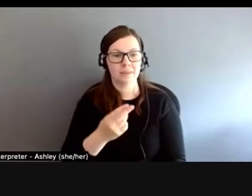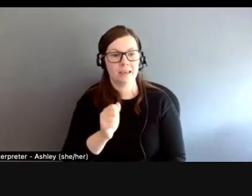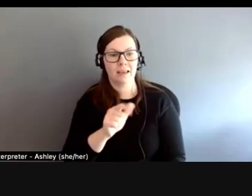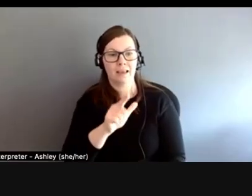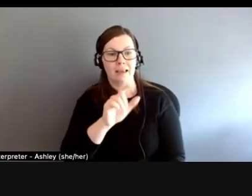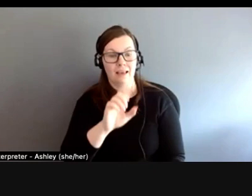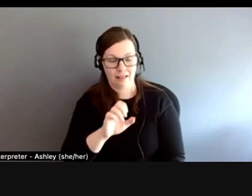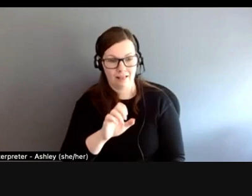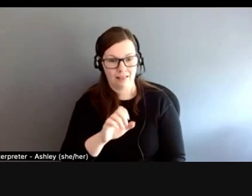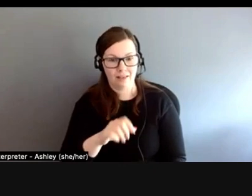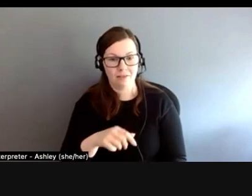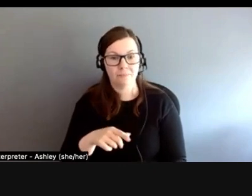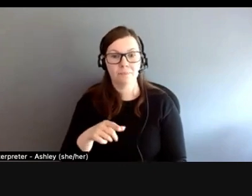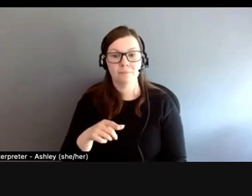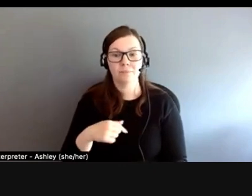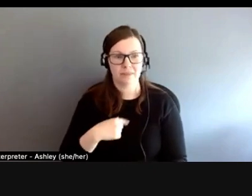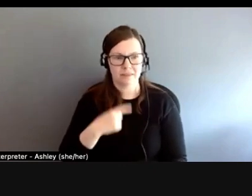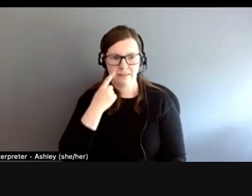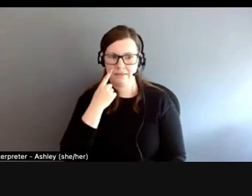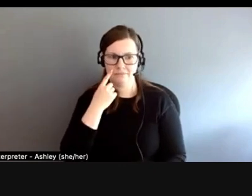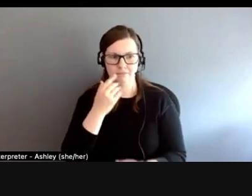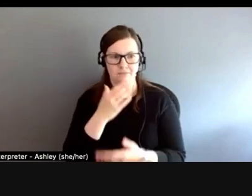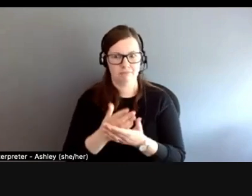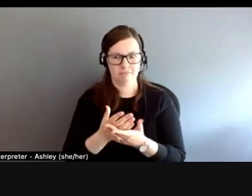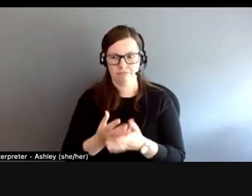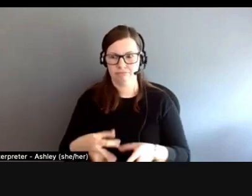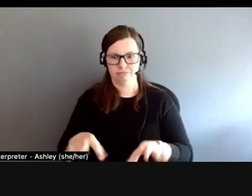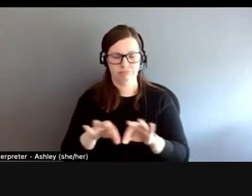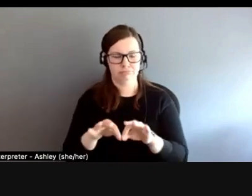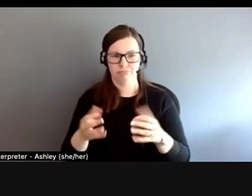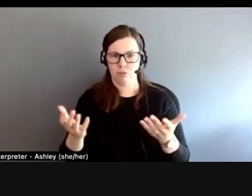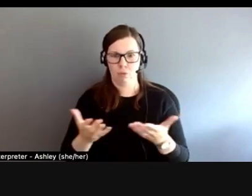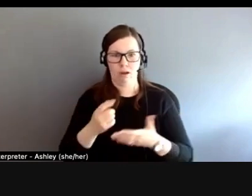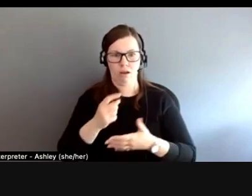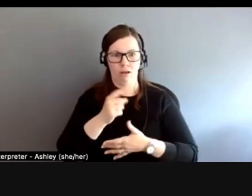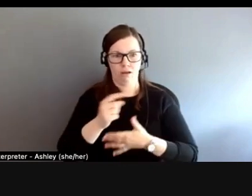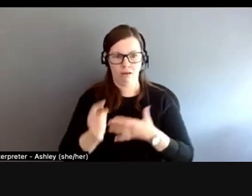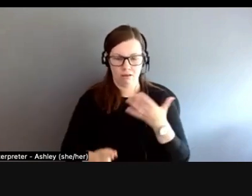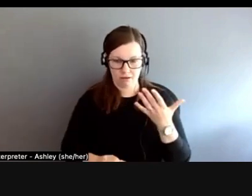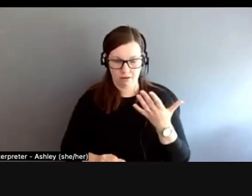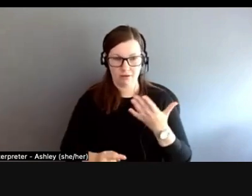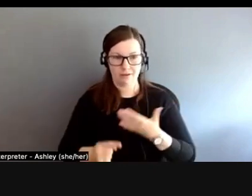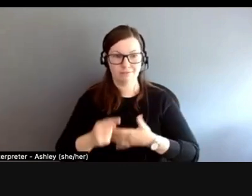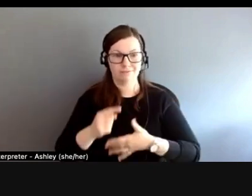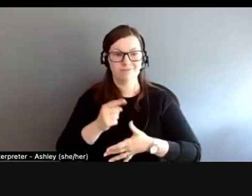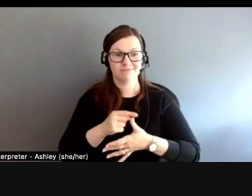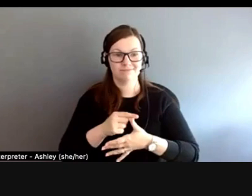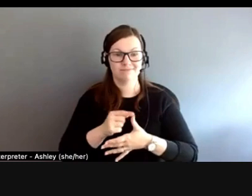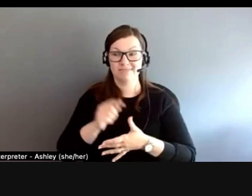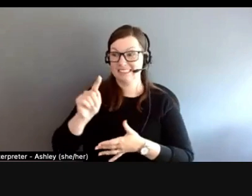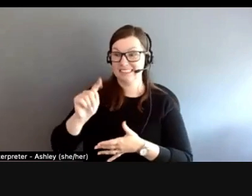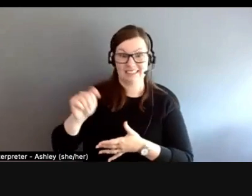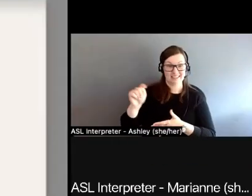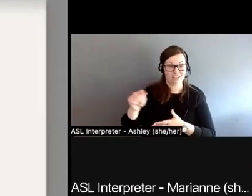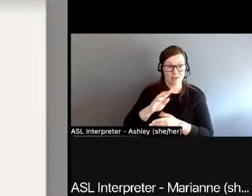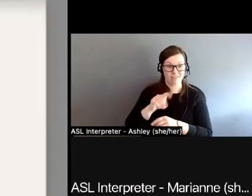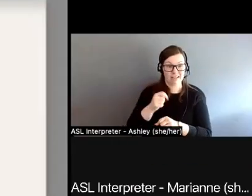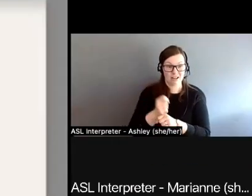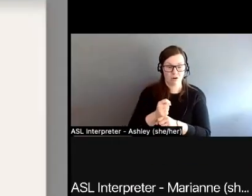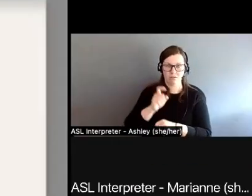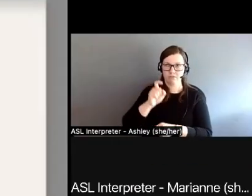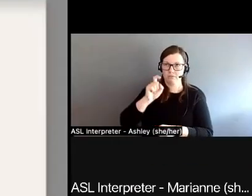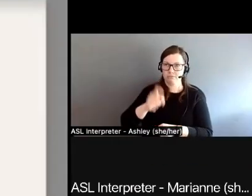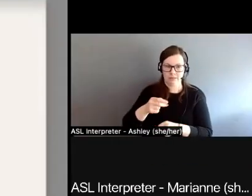most important factors are definitely, I said this before, but keeping it short and just kind of getting your